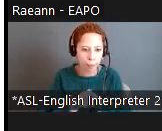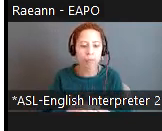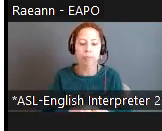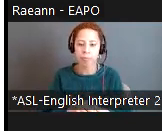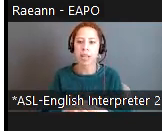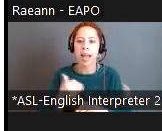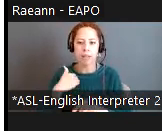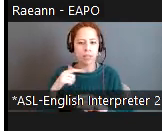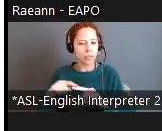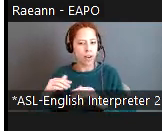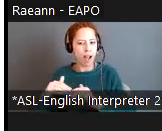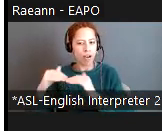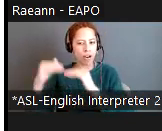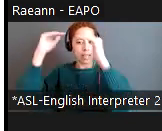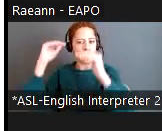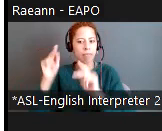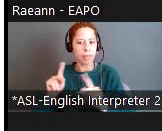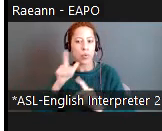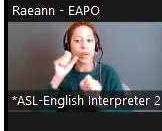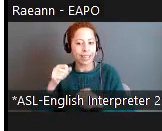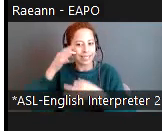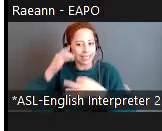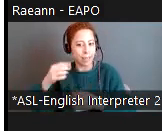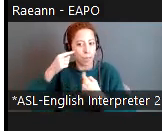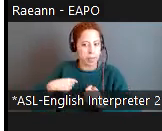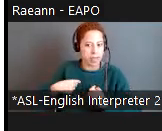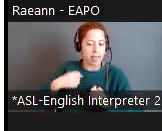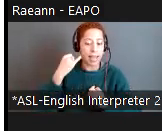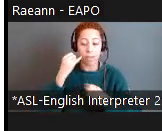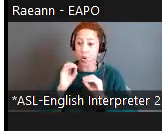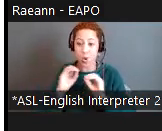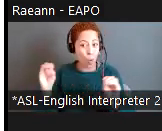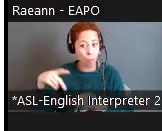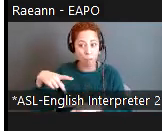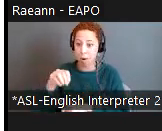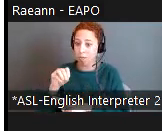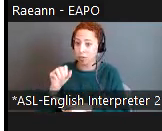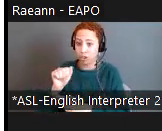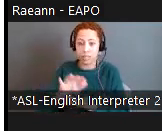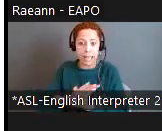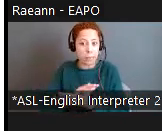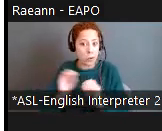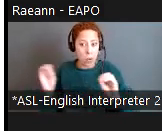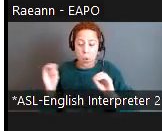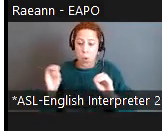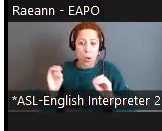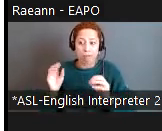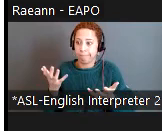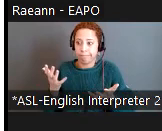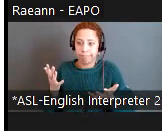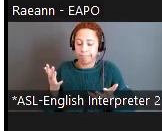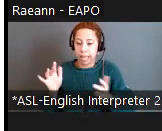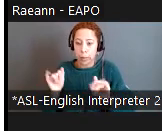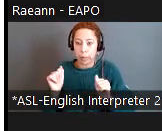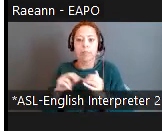can make these kinds of decisions for you if you do not have a power of attorney document. Just like I said, your spouse or your common law spouse